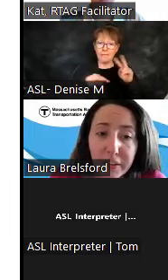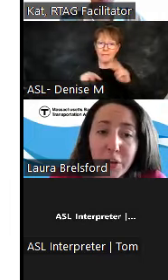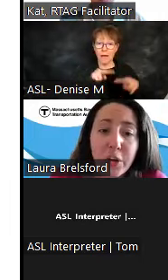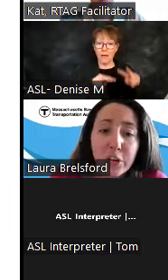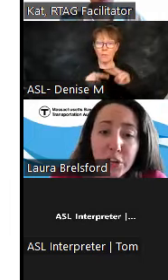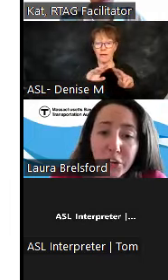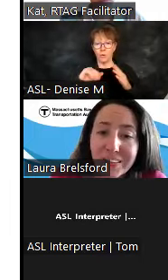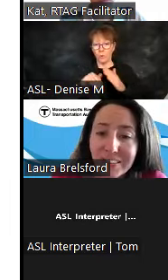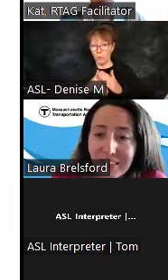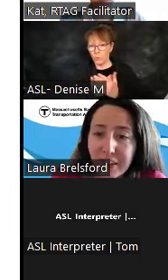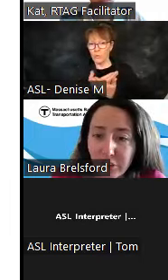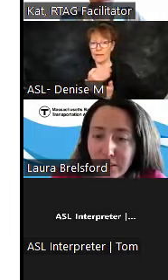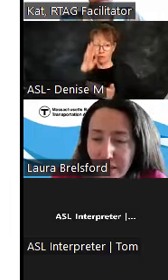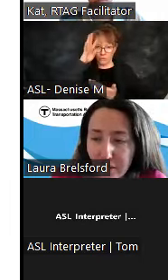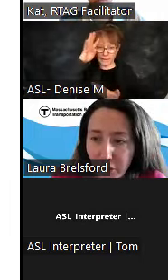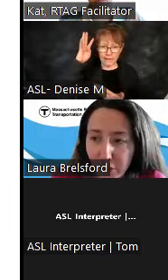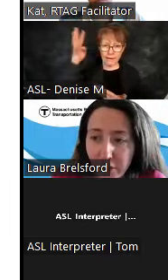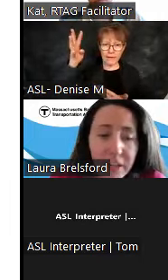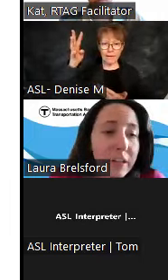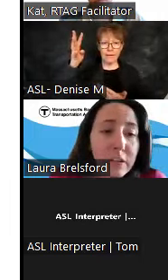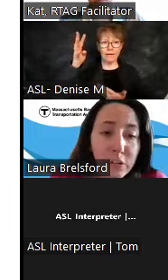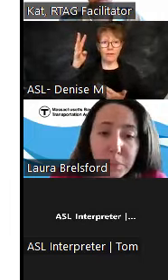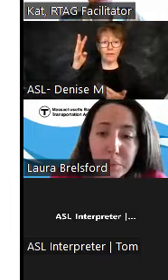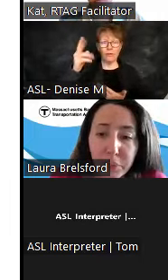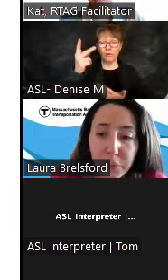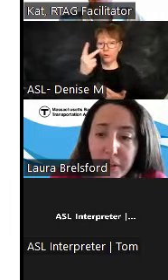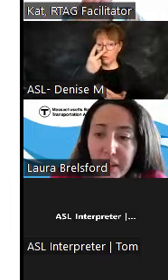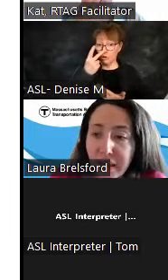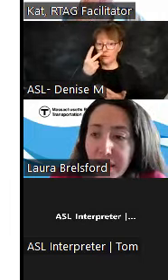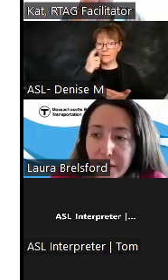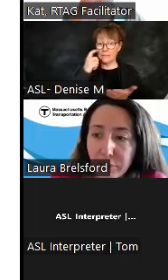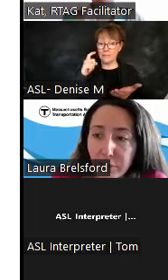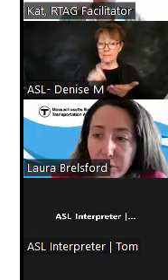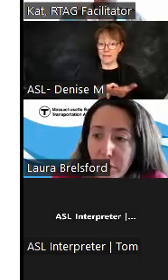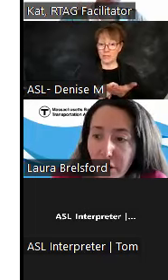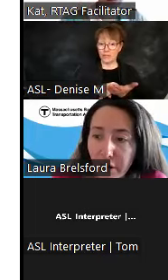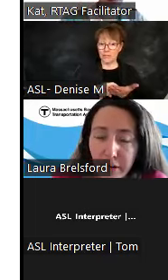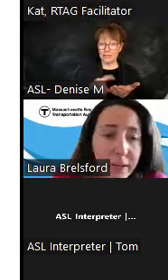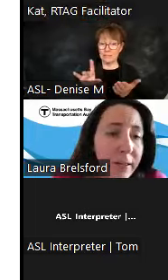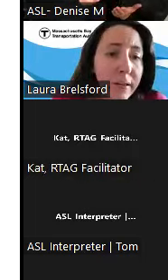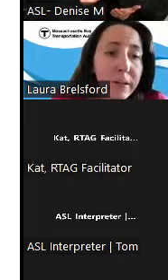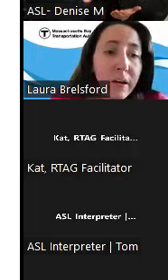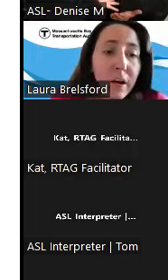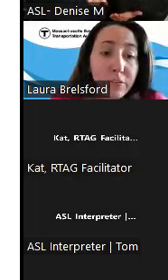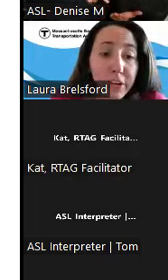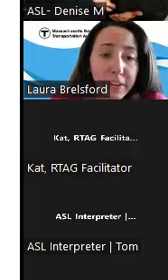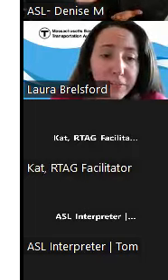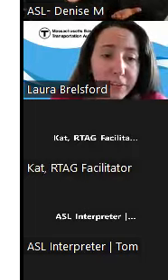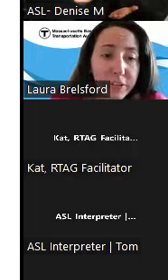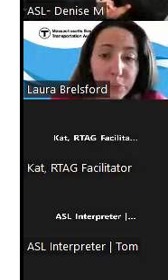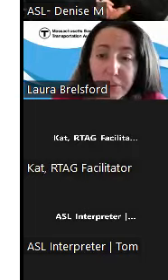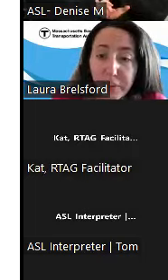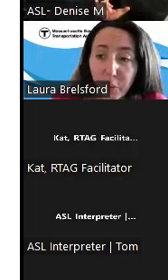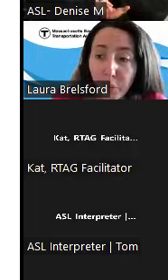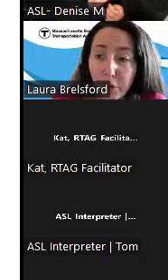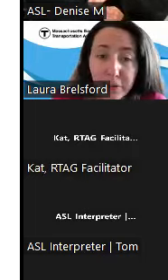created urine detection center to be deployed in a handful of our